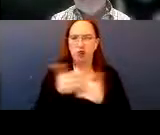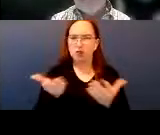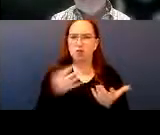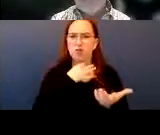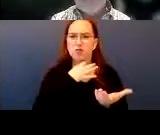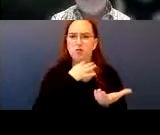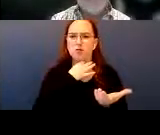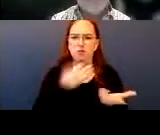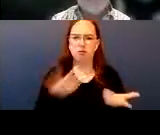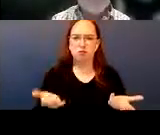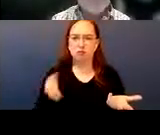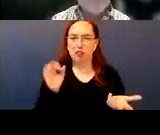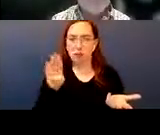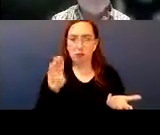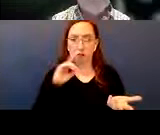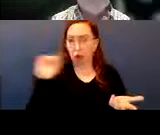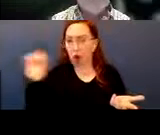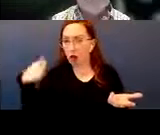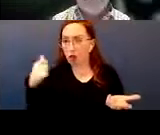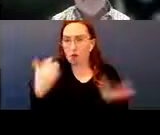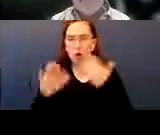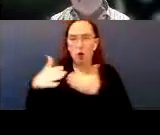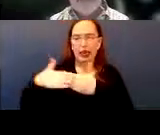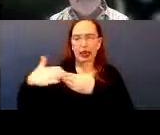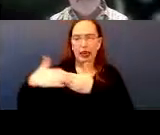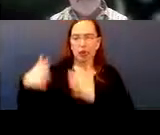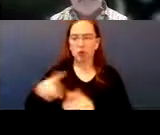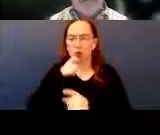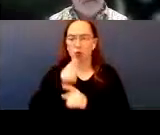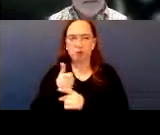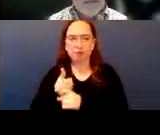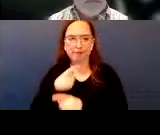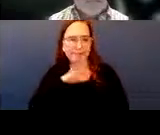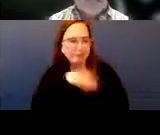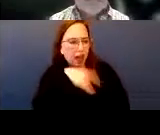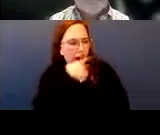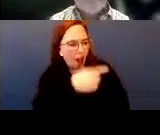Facebook, some other method, maybe your neighbors, word of mouth?